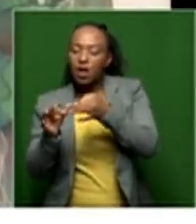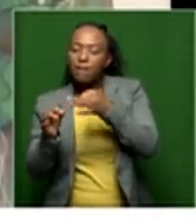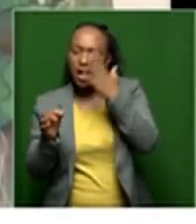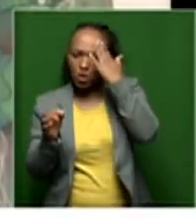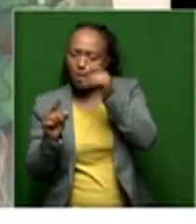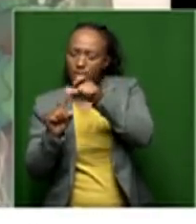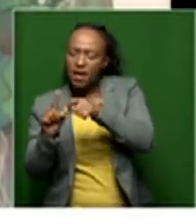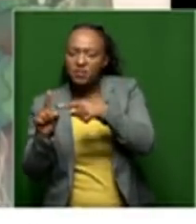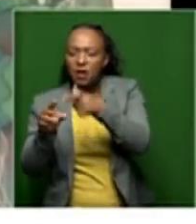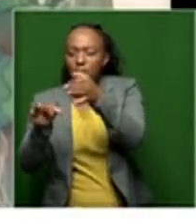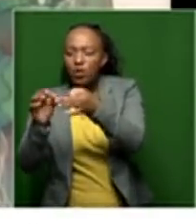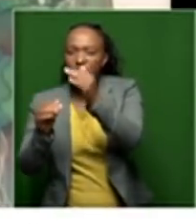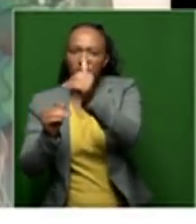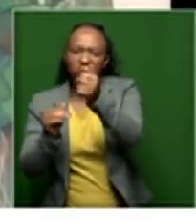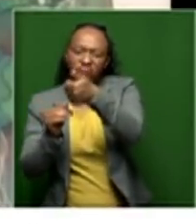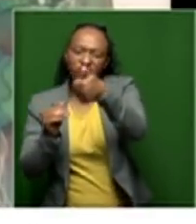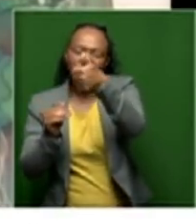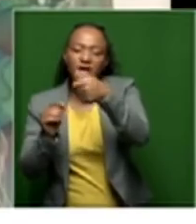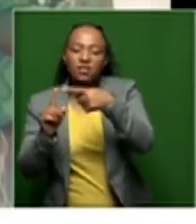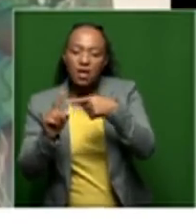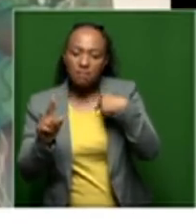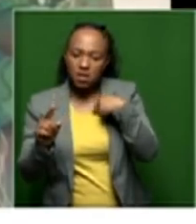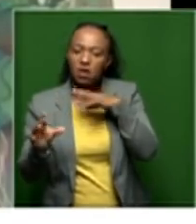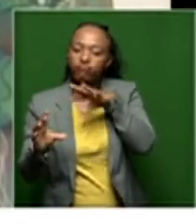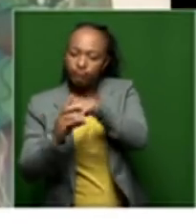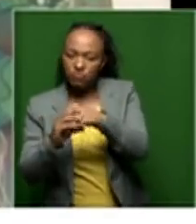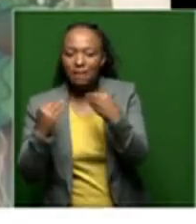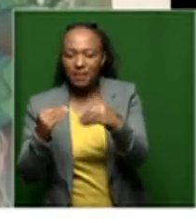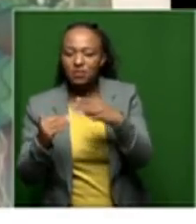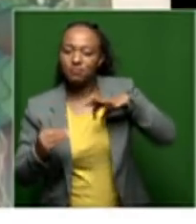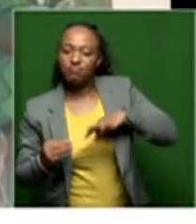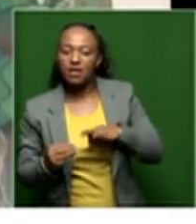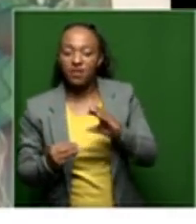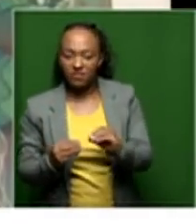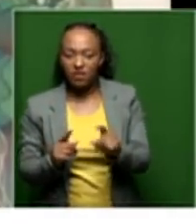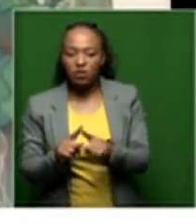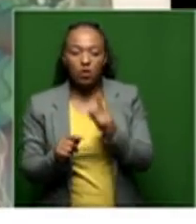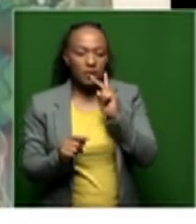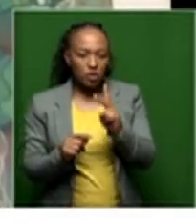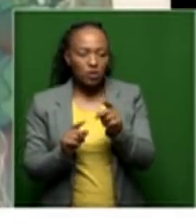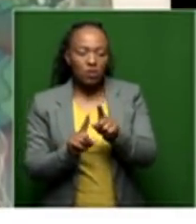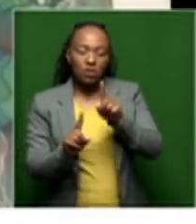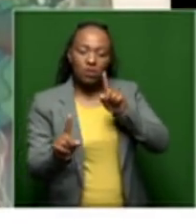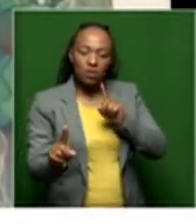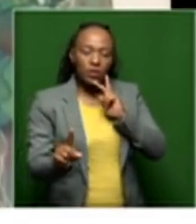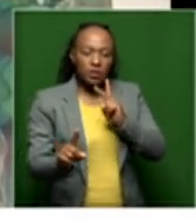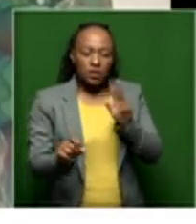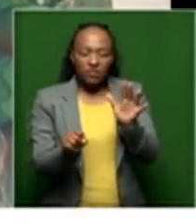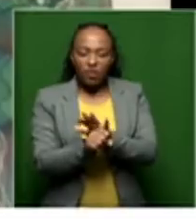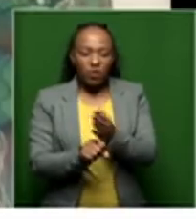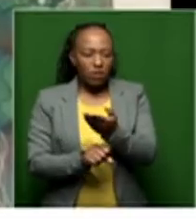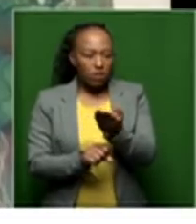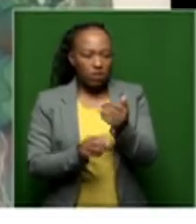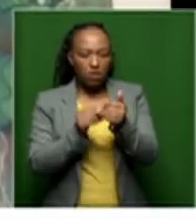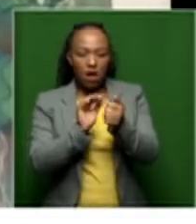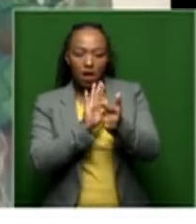no doubt about that. And of course, we have to take a step back and look at the whole regimen